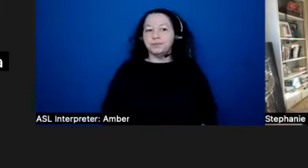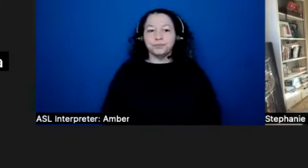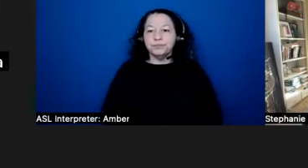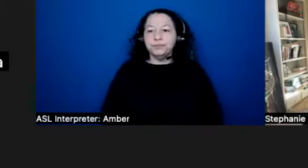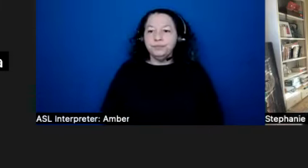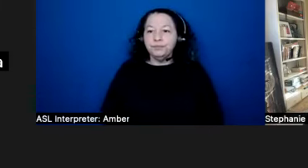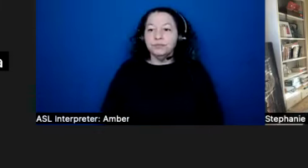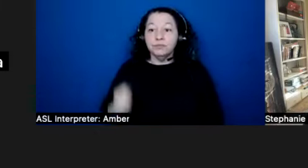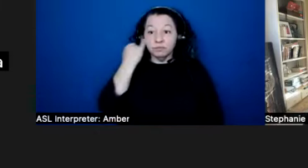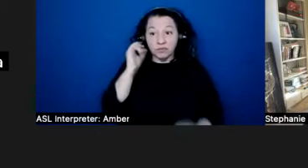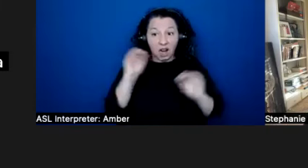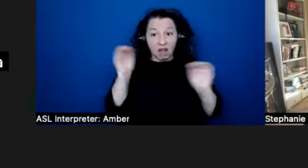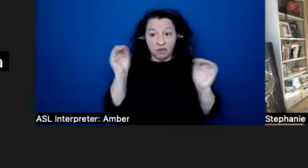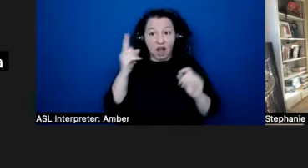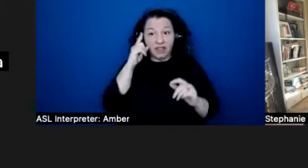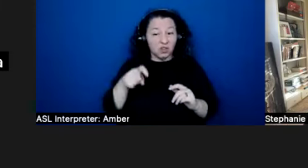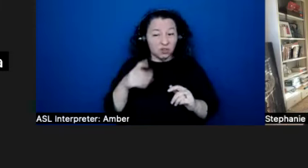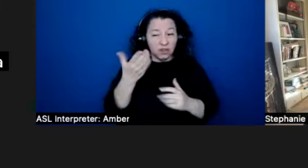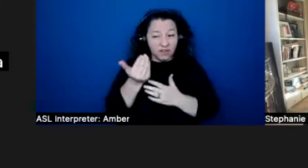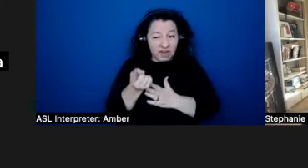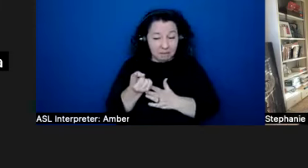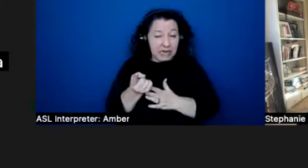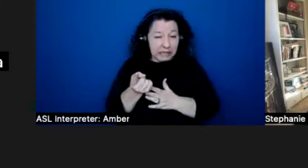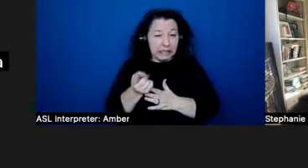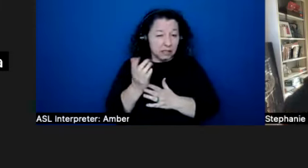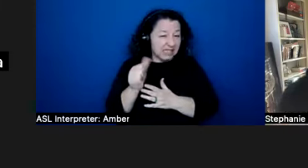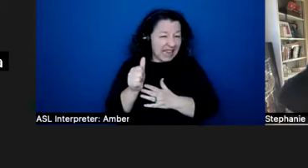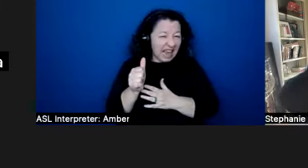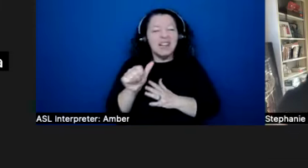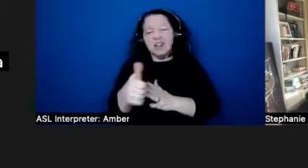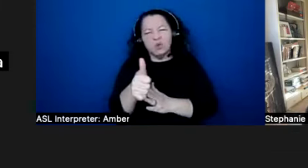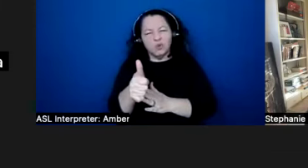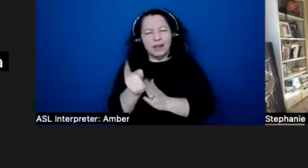If not, I think we should take a 15-minute break or 10. Let's take a 10